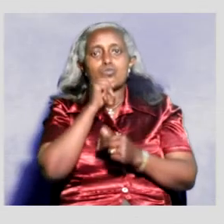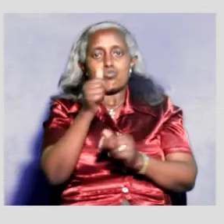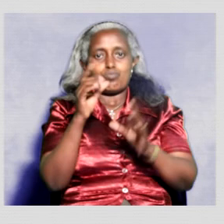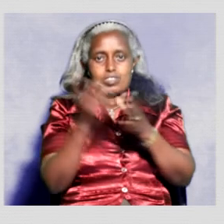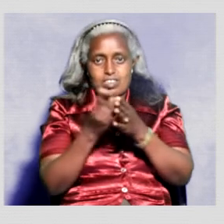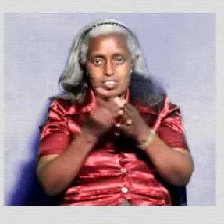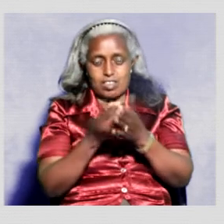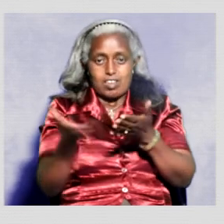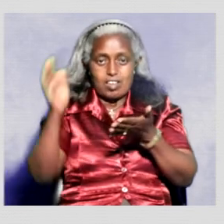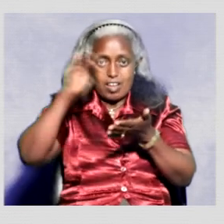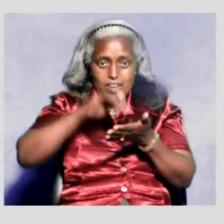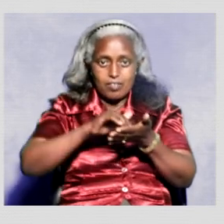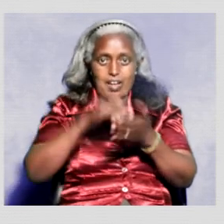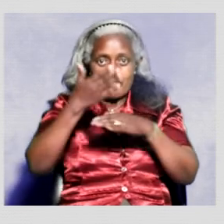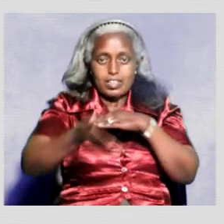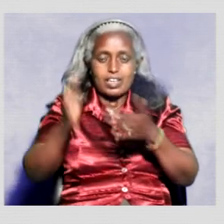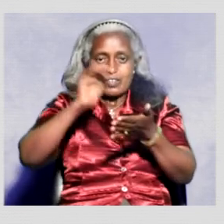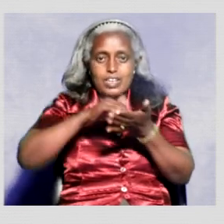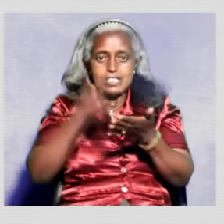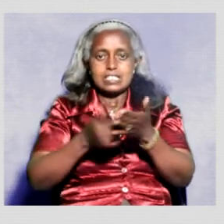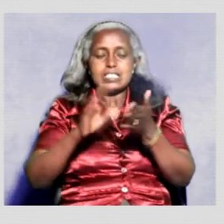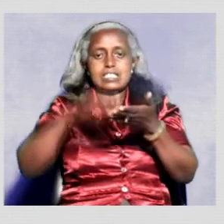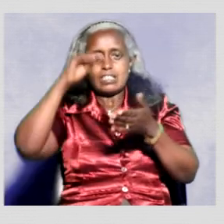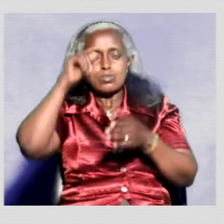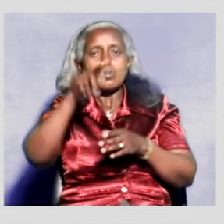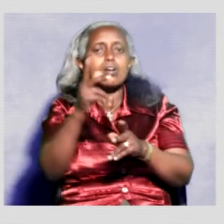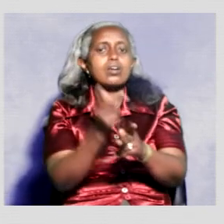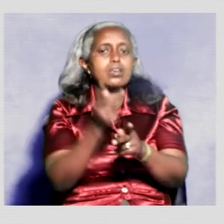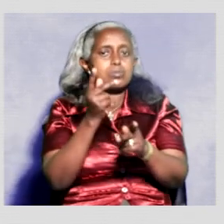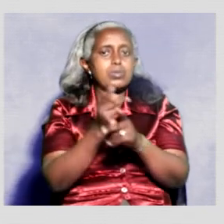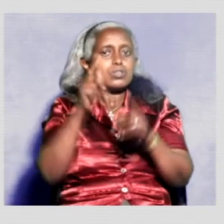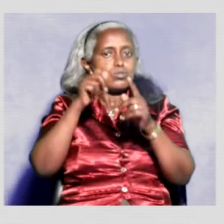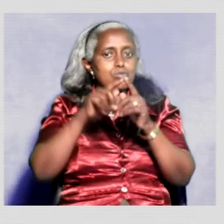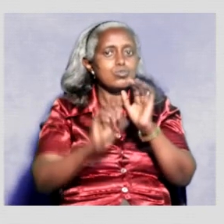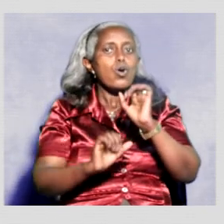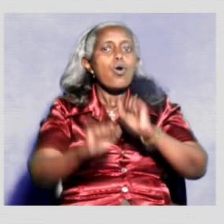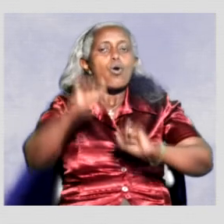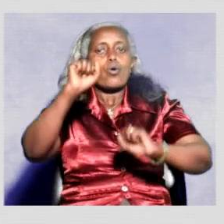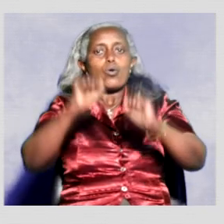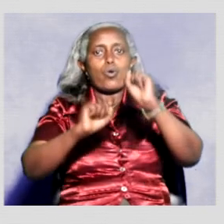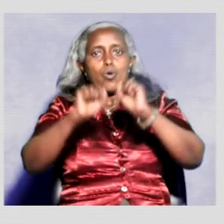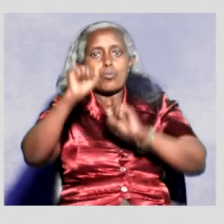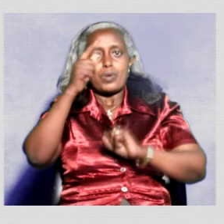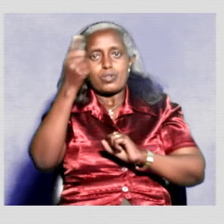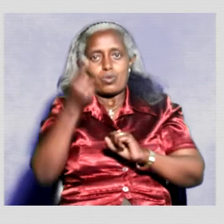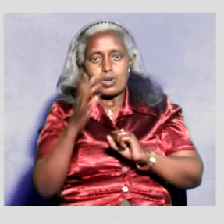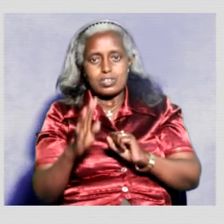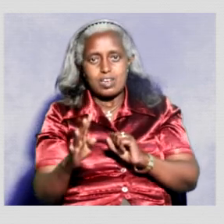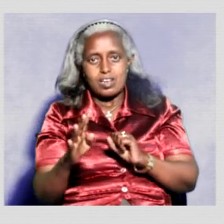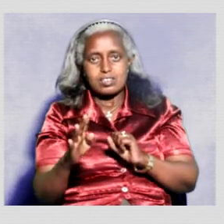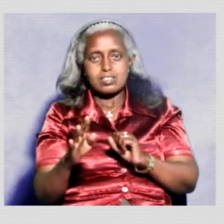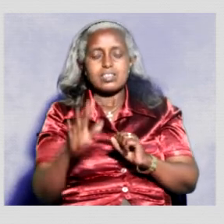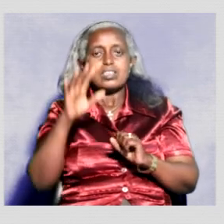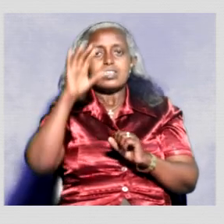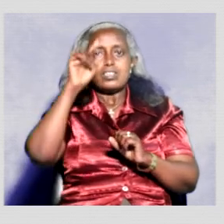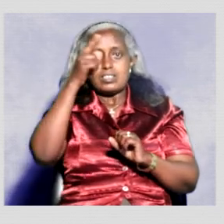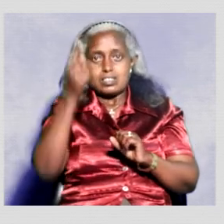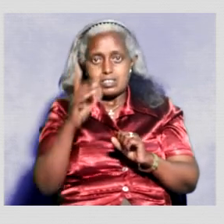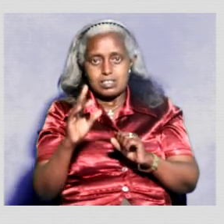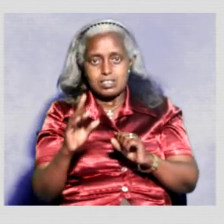After revising this lesson, you are expected to compute quartiles,